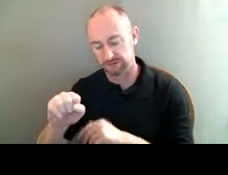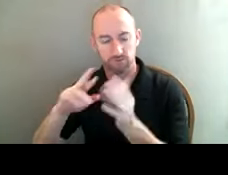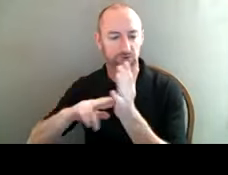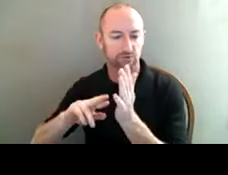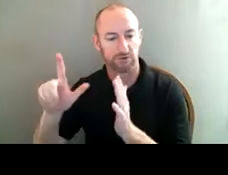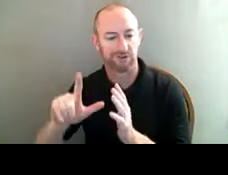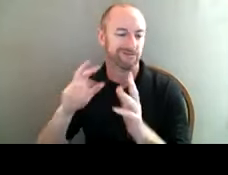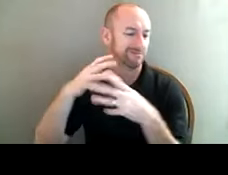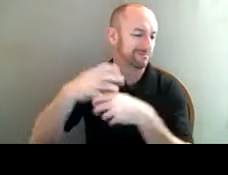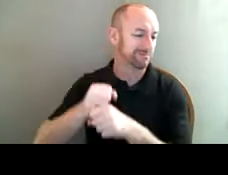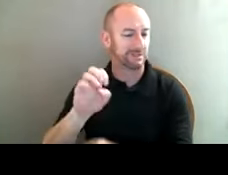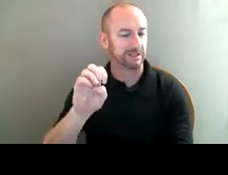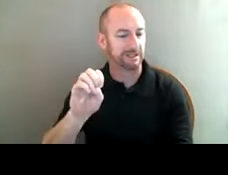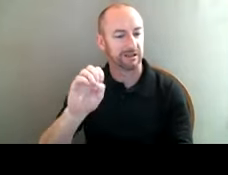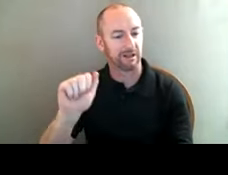used to call